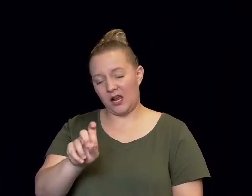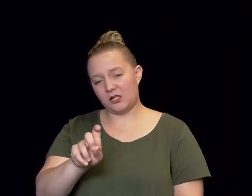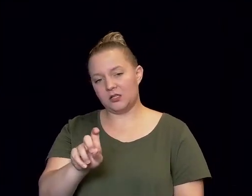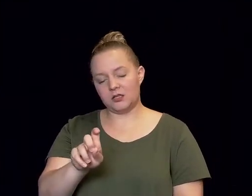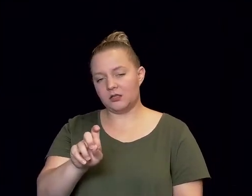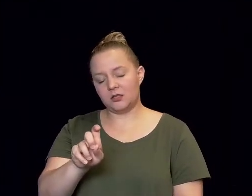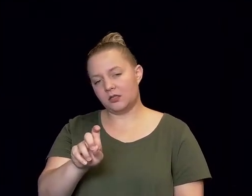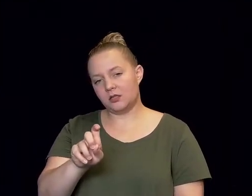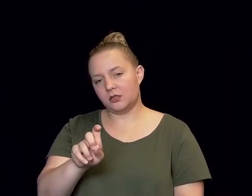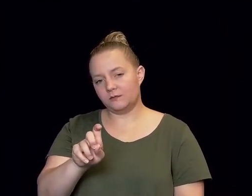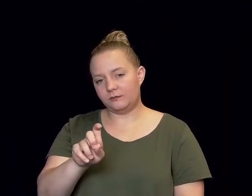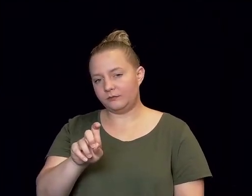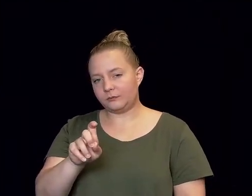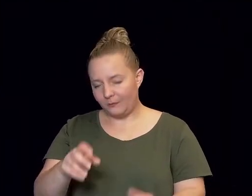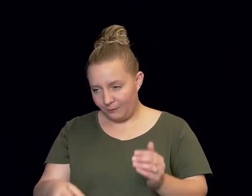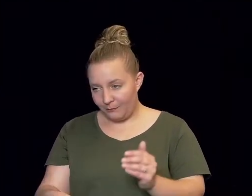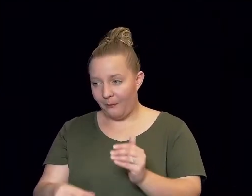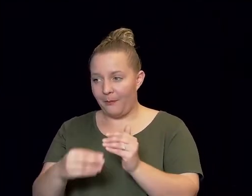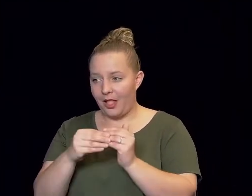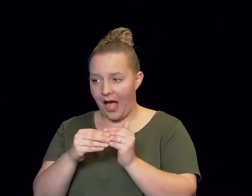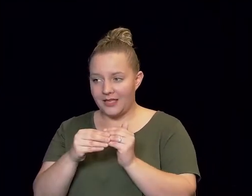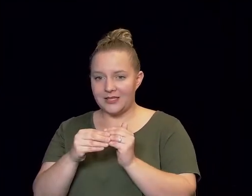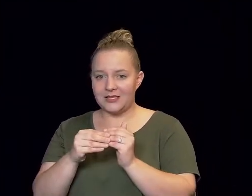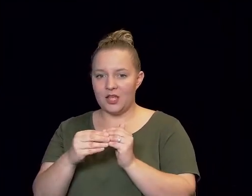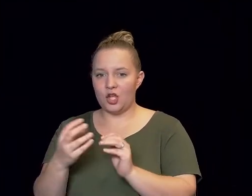X. And then plus the